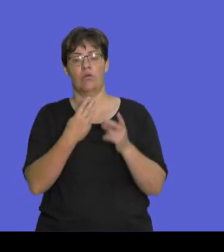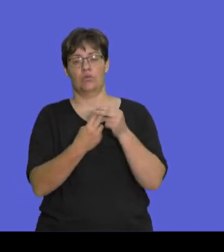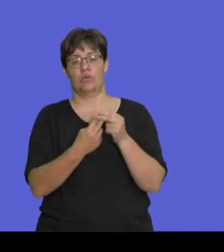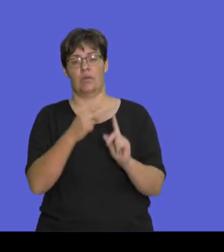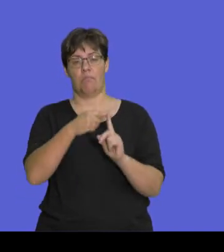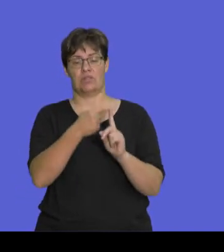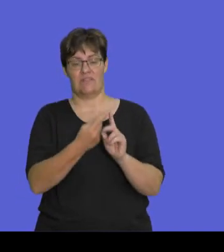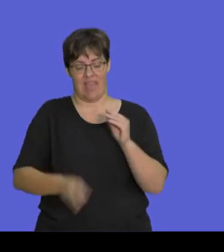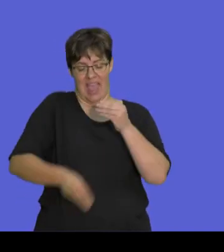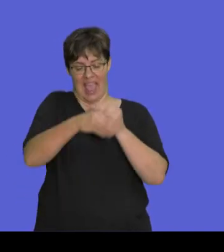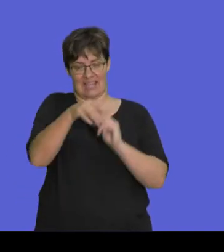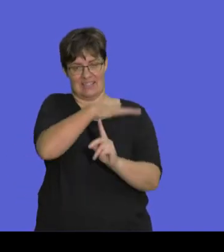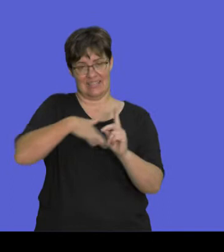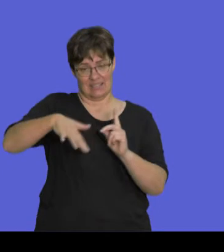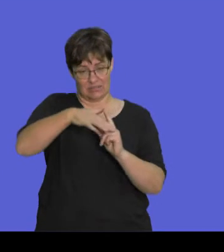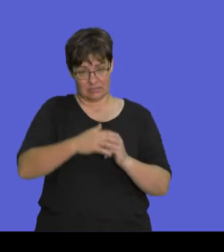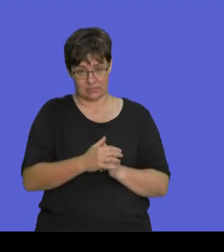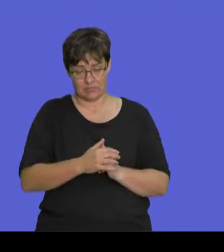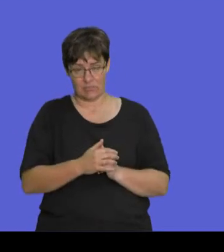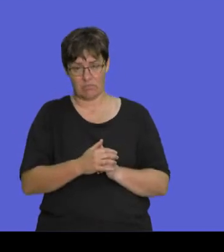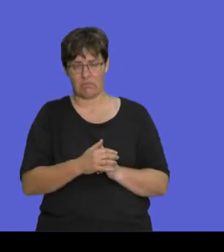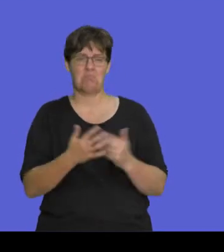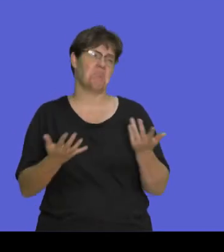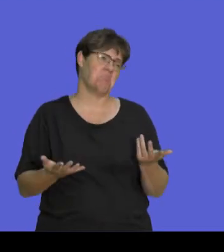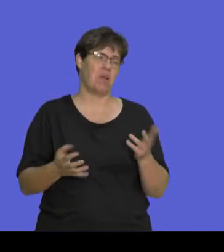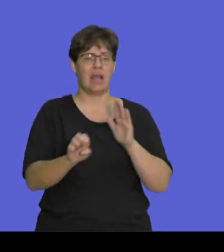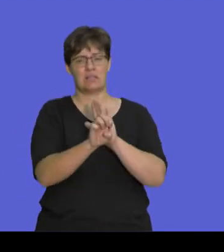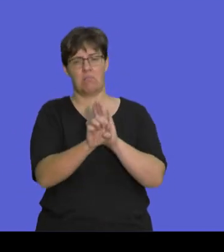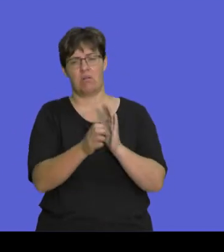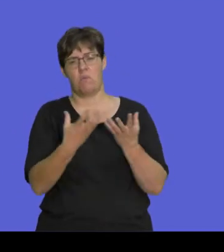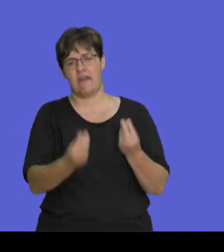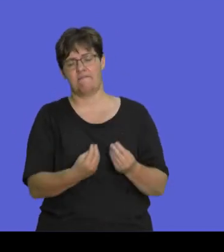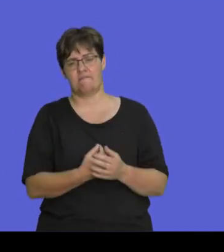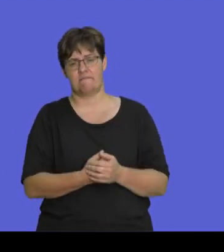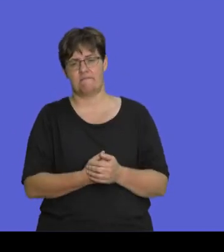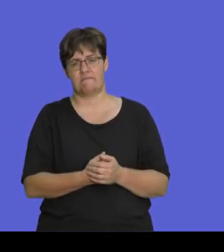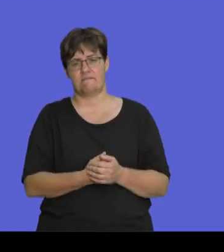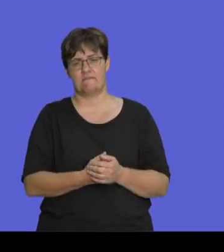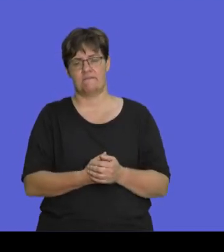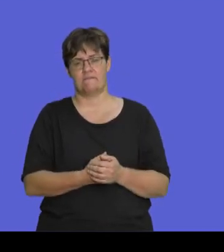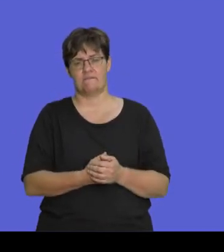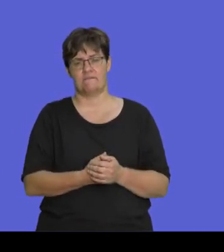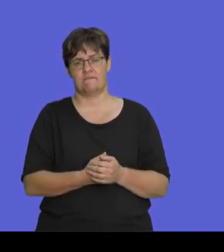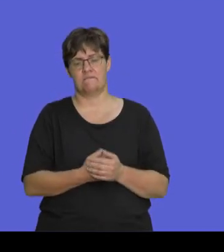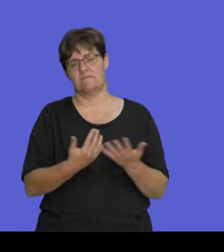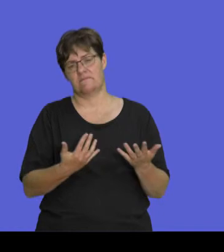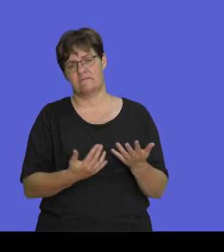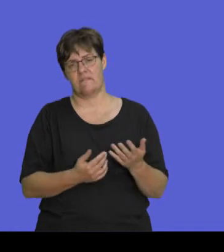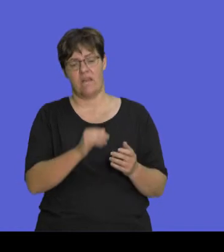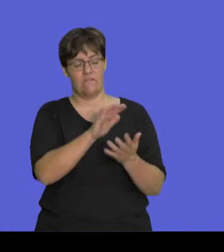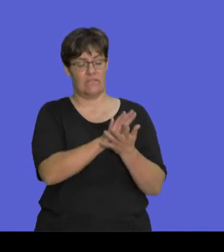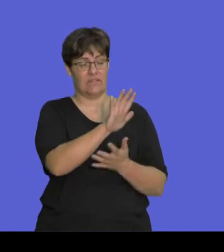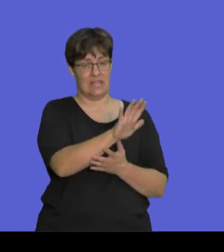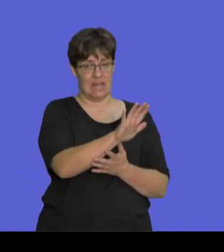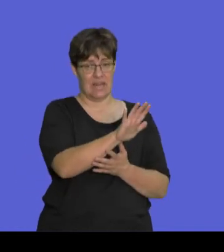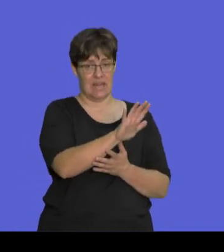words, say for argument's sake, we have got, let's say we've got, for argument's sake, 15